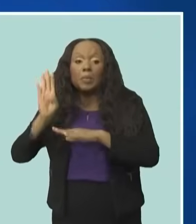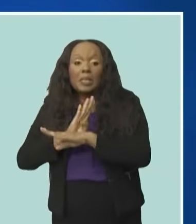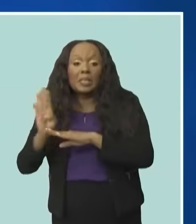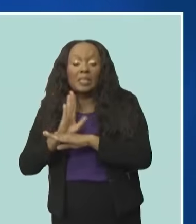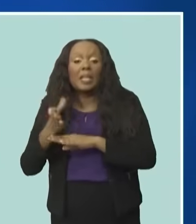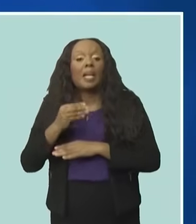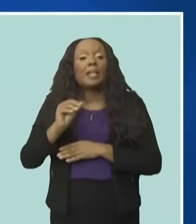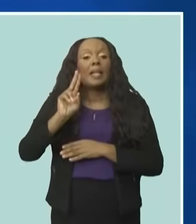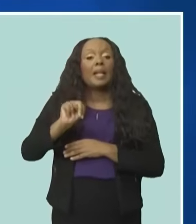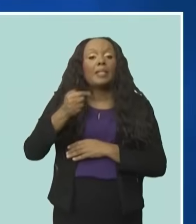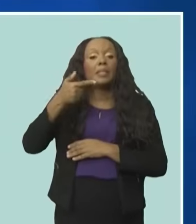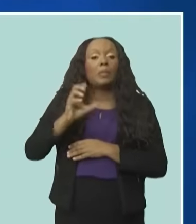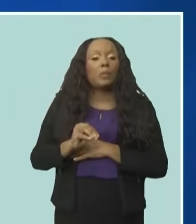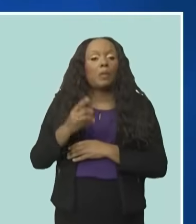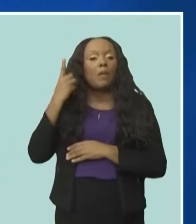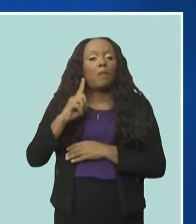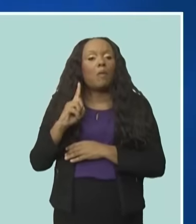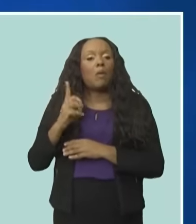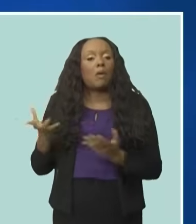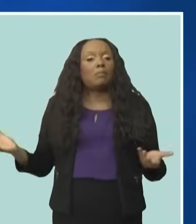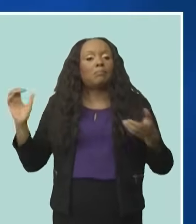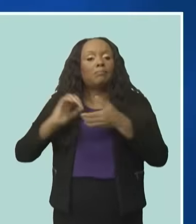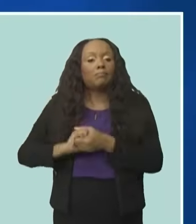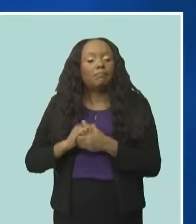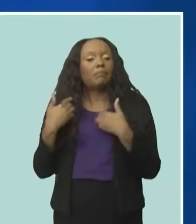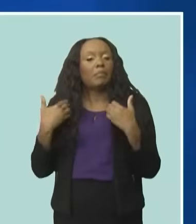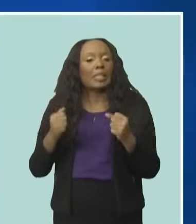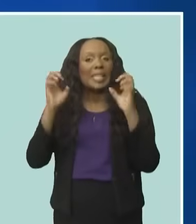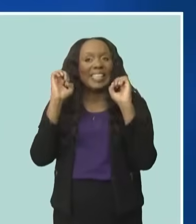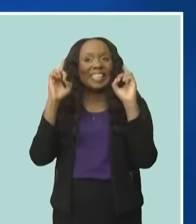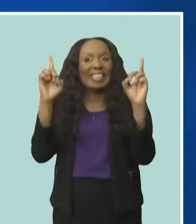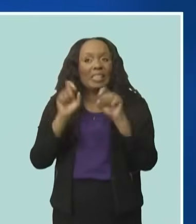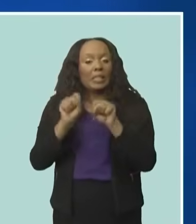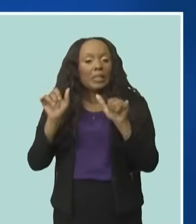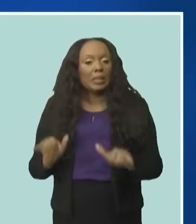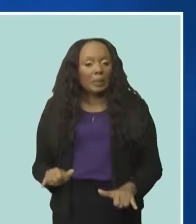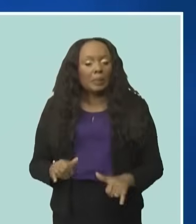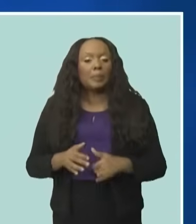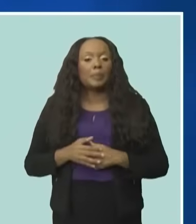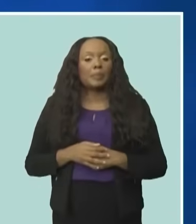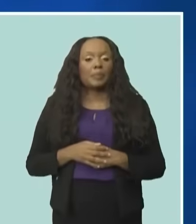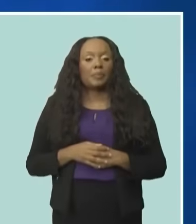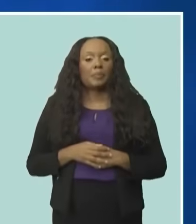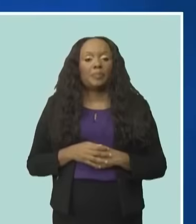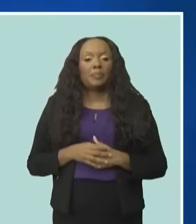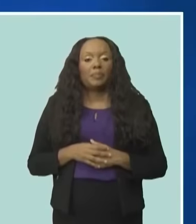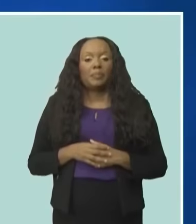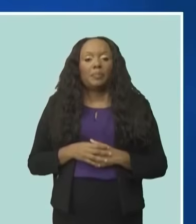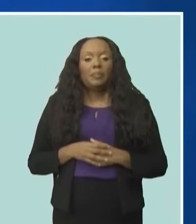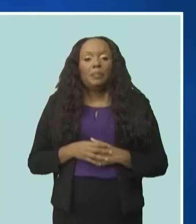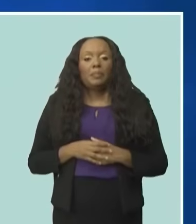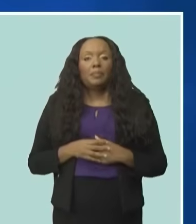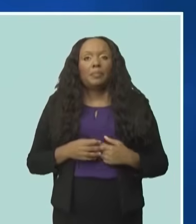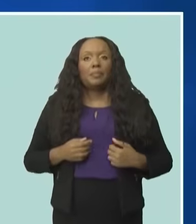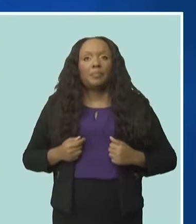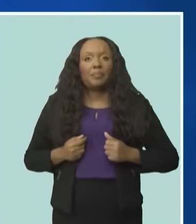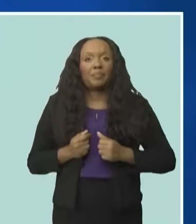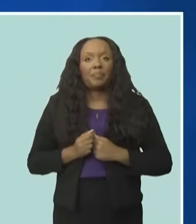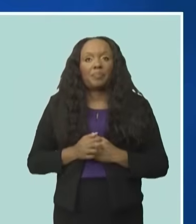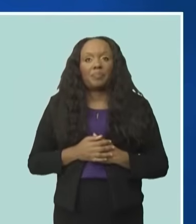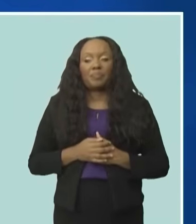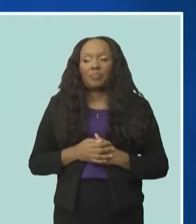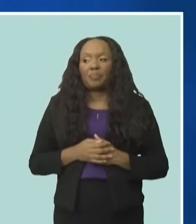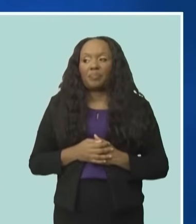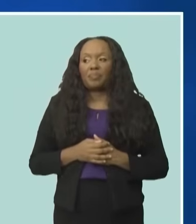and non-governmental organizations to strengthen the education system. Our society is